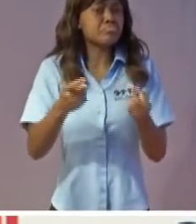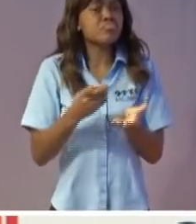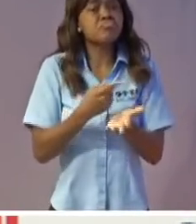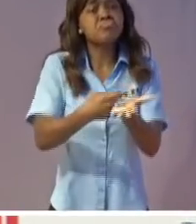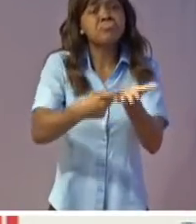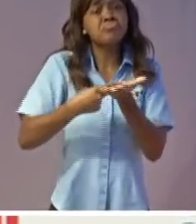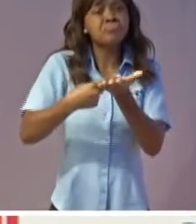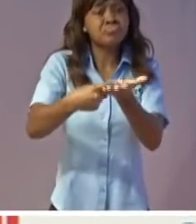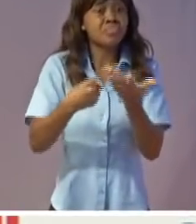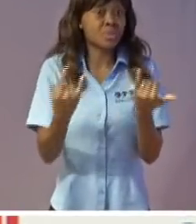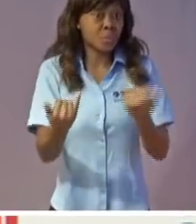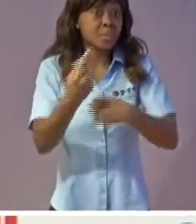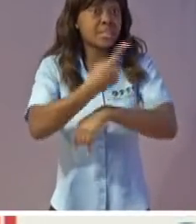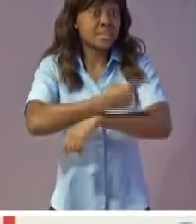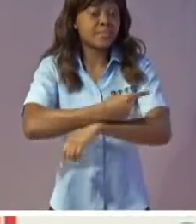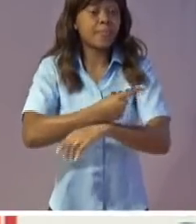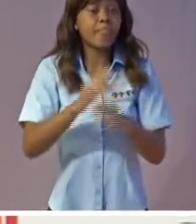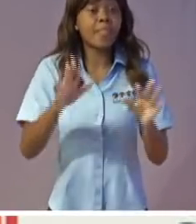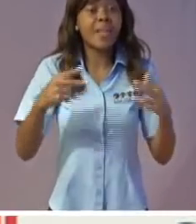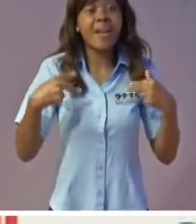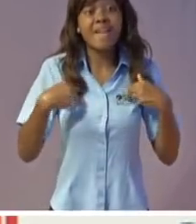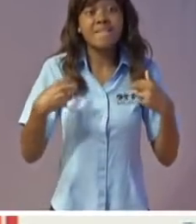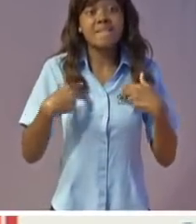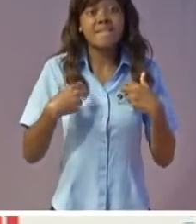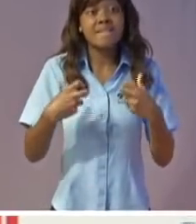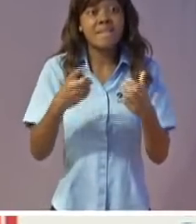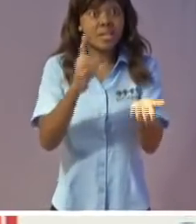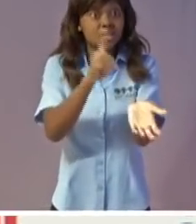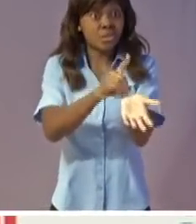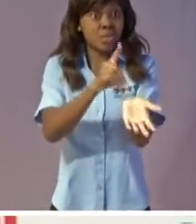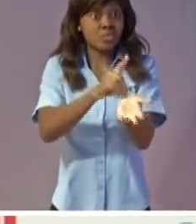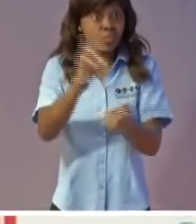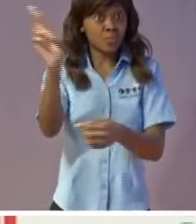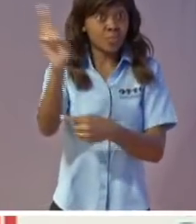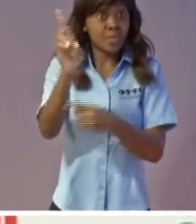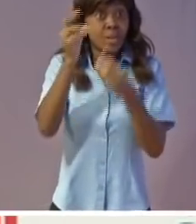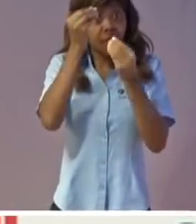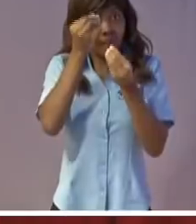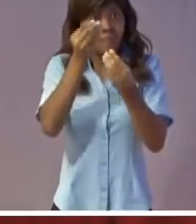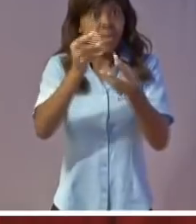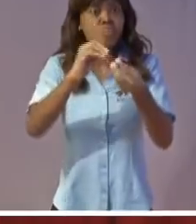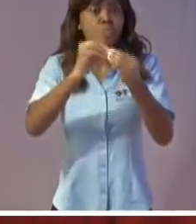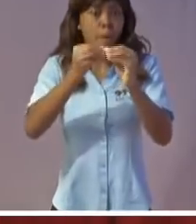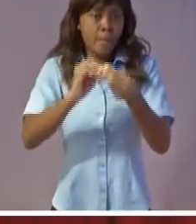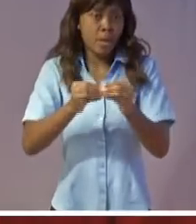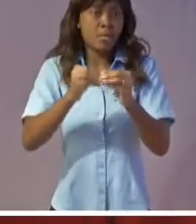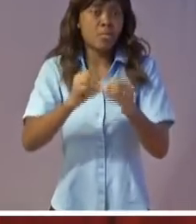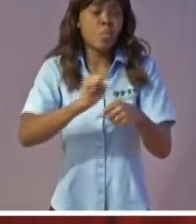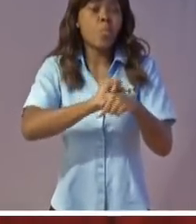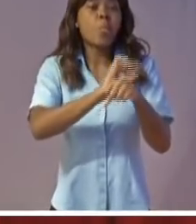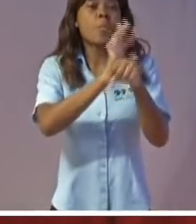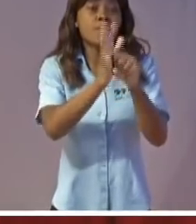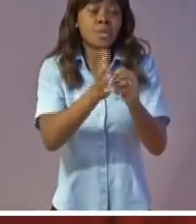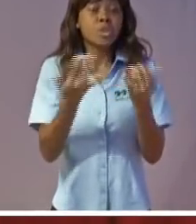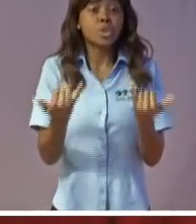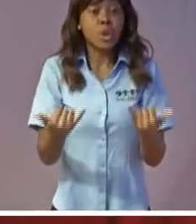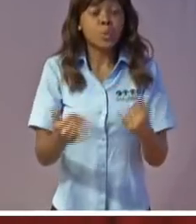the latest clinical statistics from the parallel healthcare system. Dr. Richards, good morning.